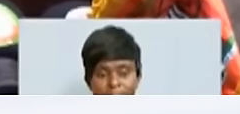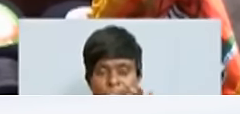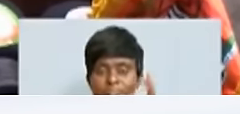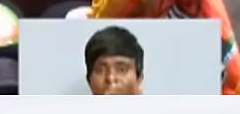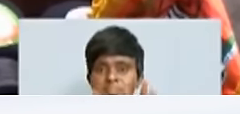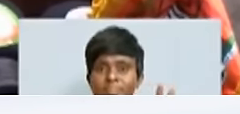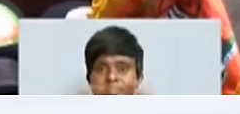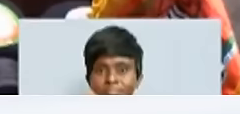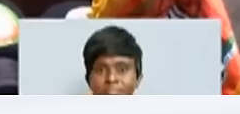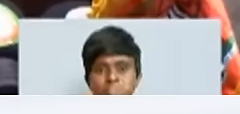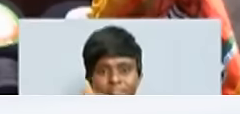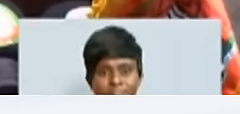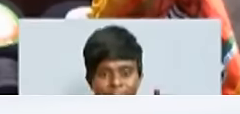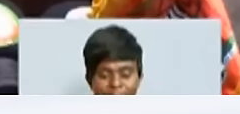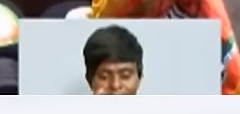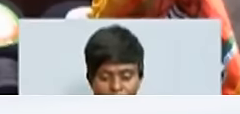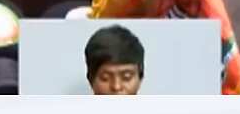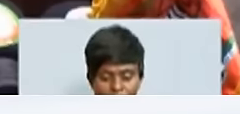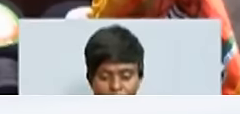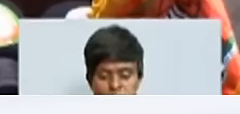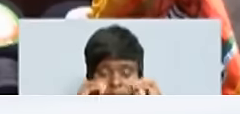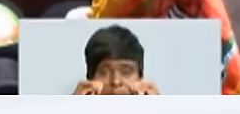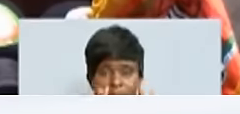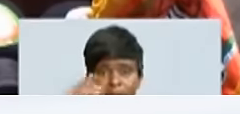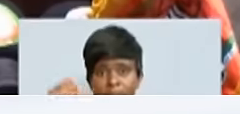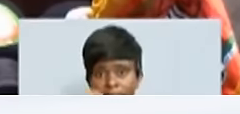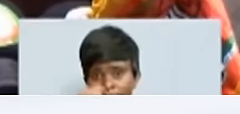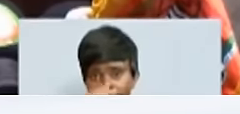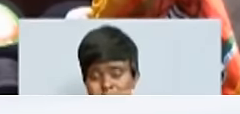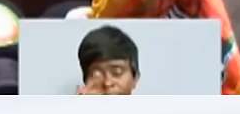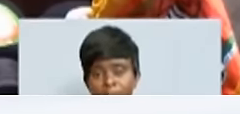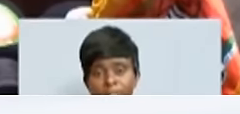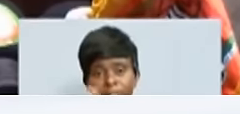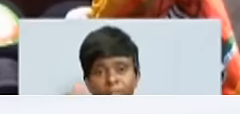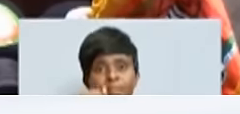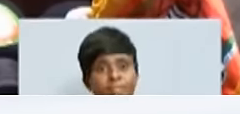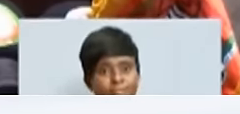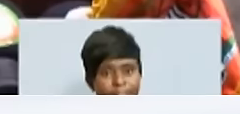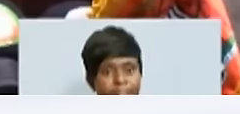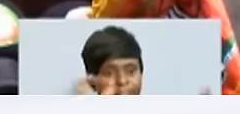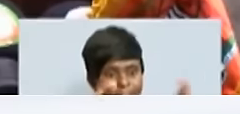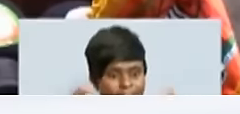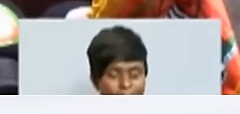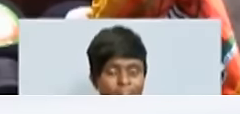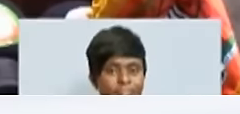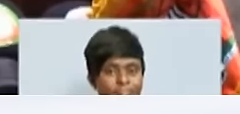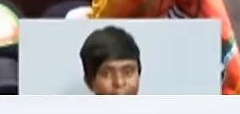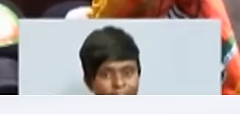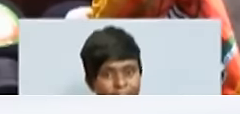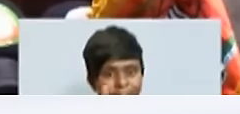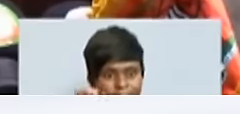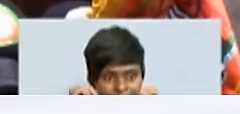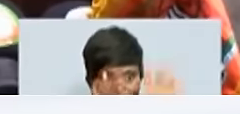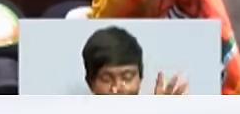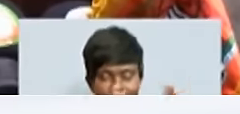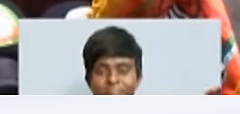important, all our newly recruited teachers should serve communities where they are